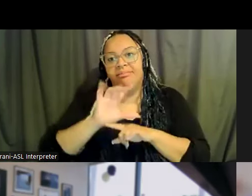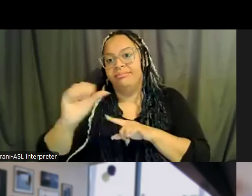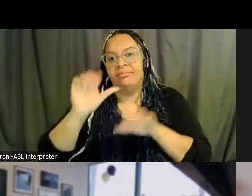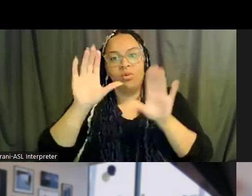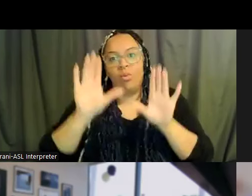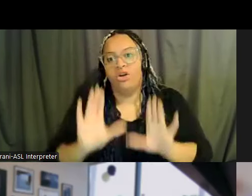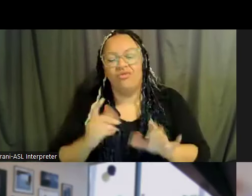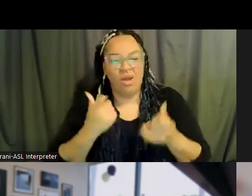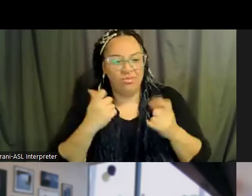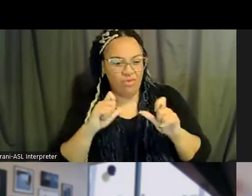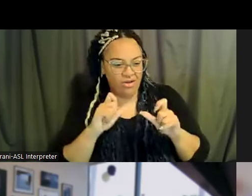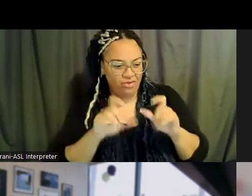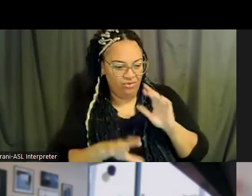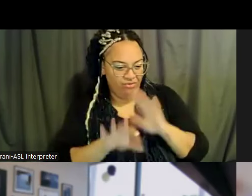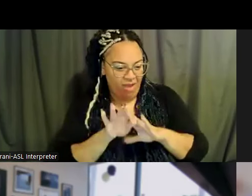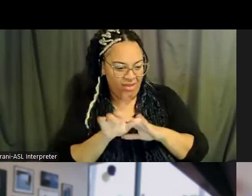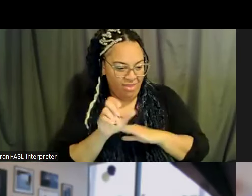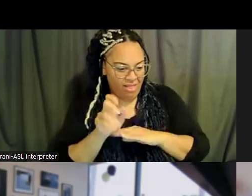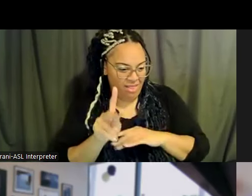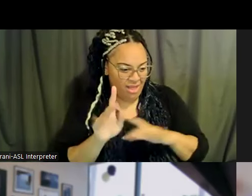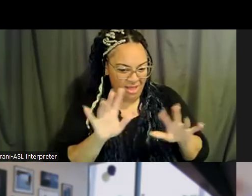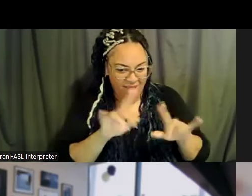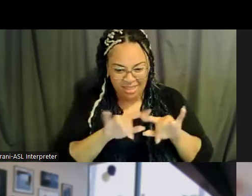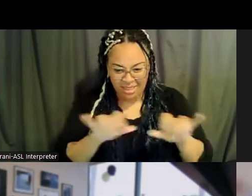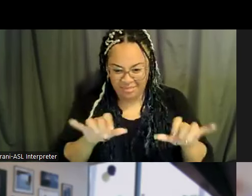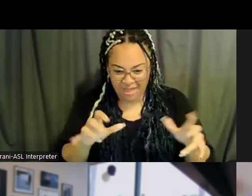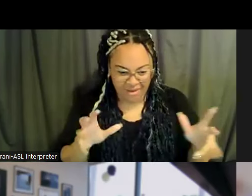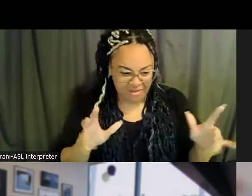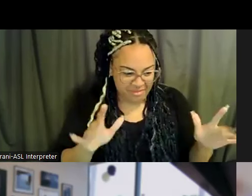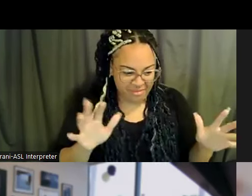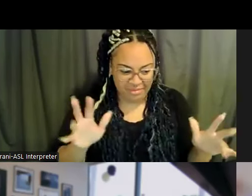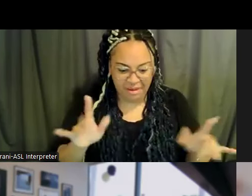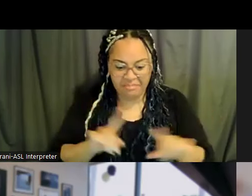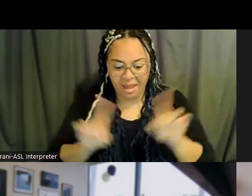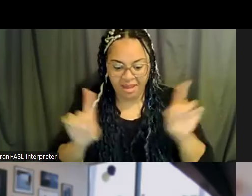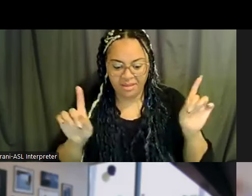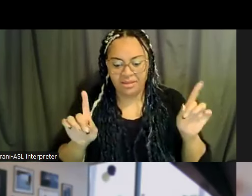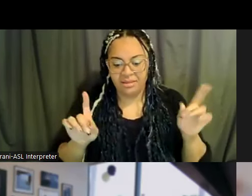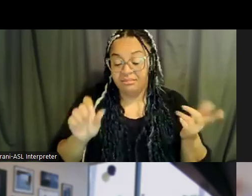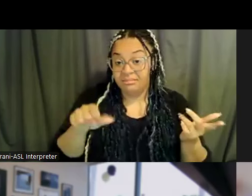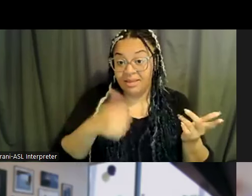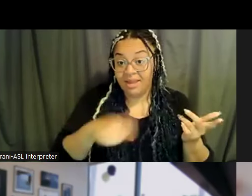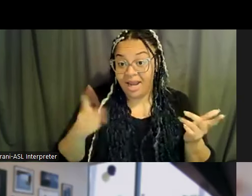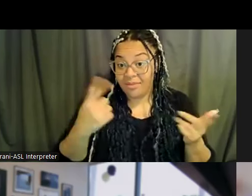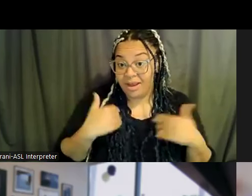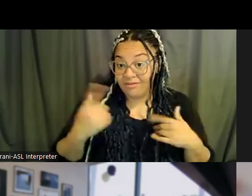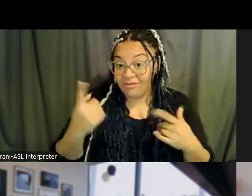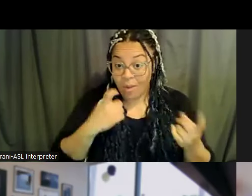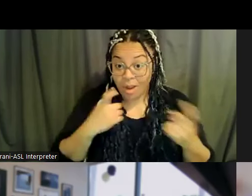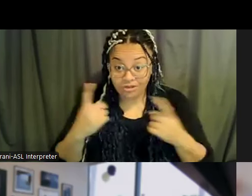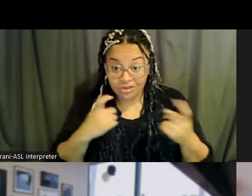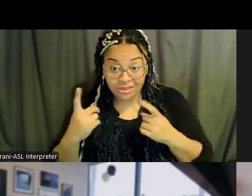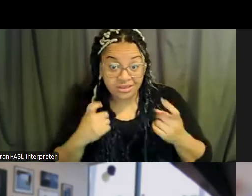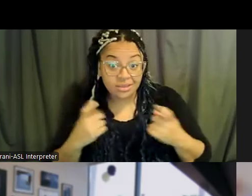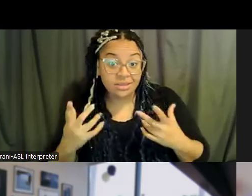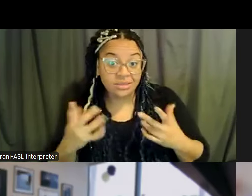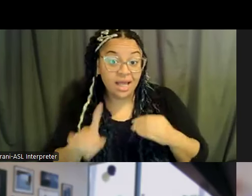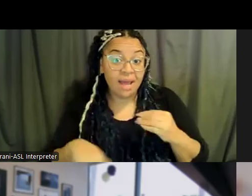trying to find the link at the same time that I'm talking. But yeah, anybody has any questions about